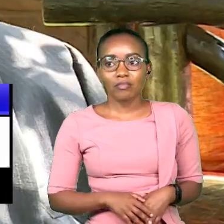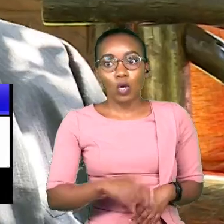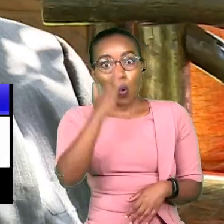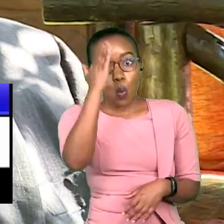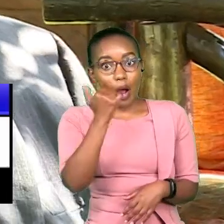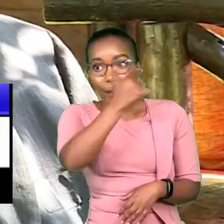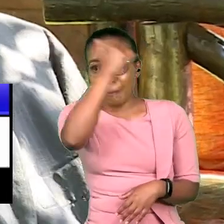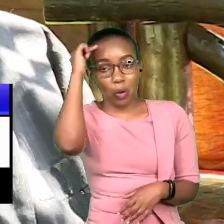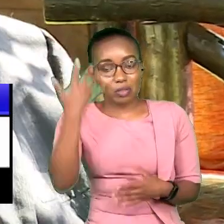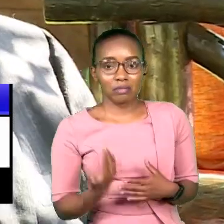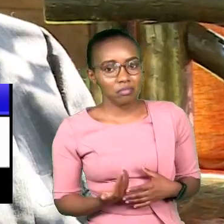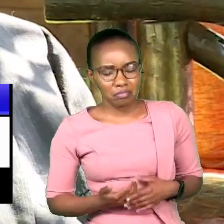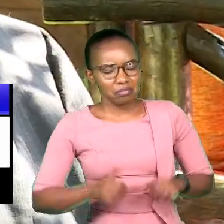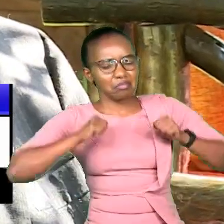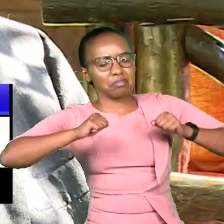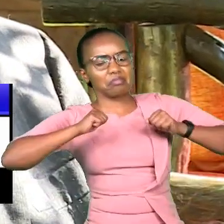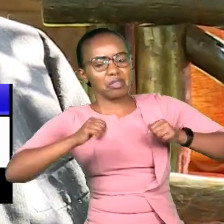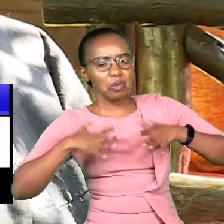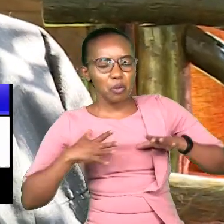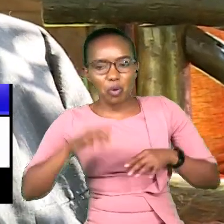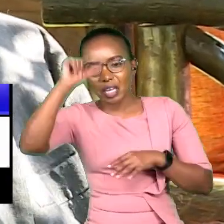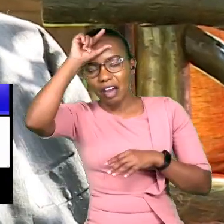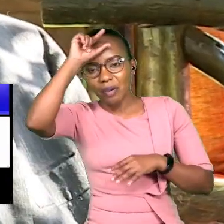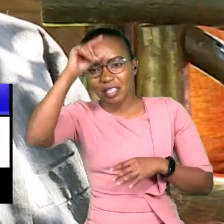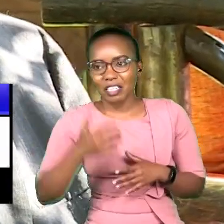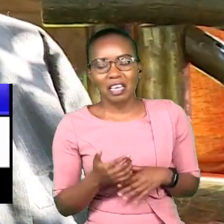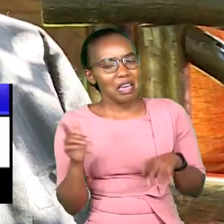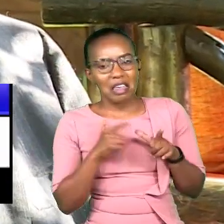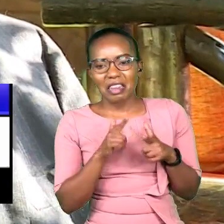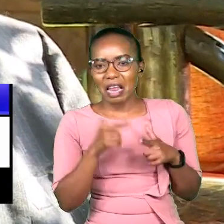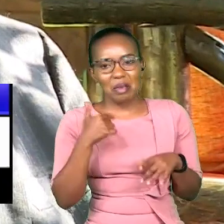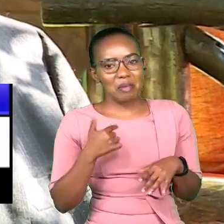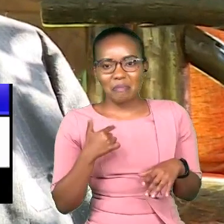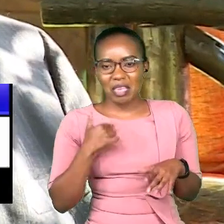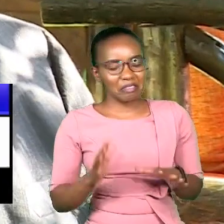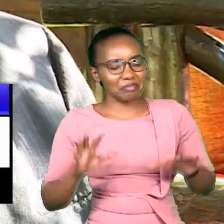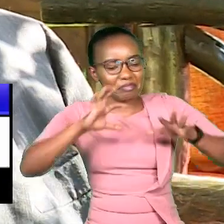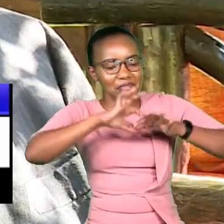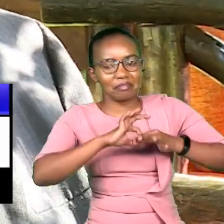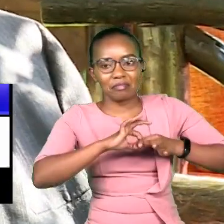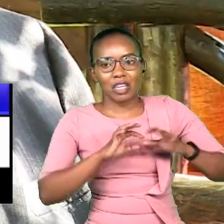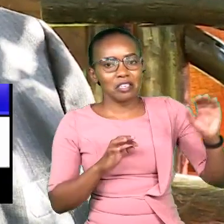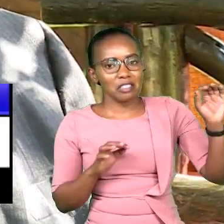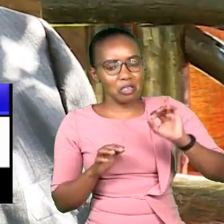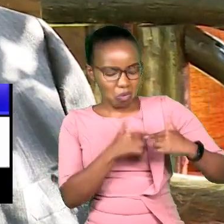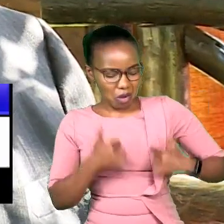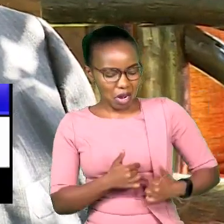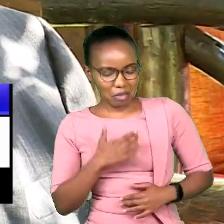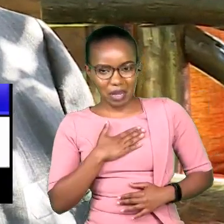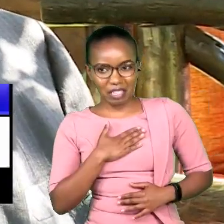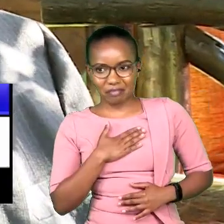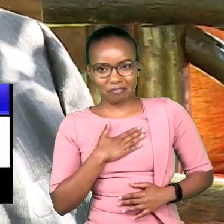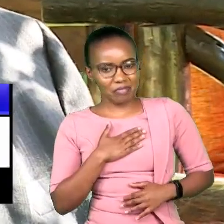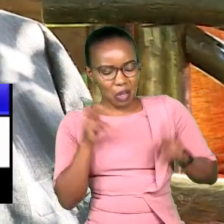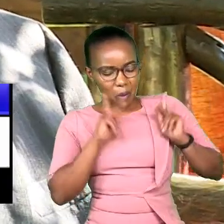if by big boys you mean those who have been in government, then I'm not willing, my heart wouldn't be